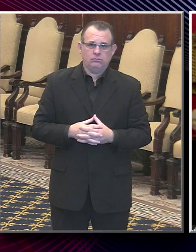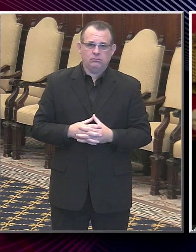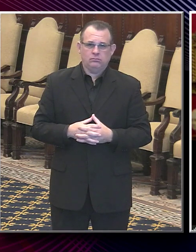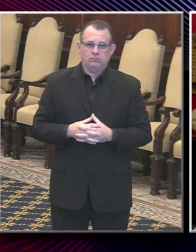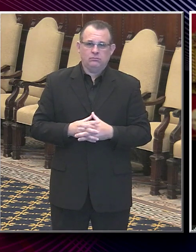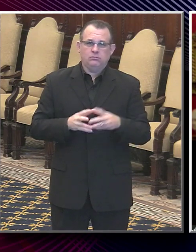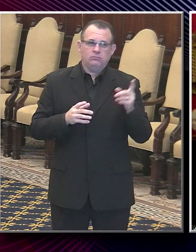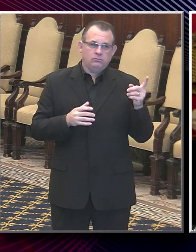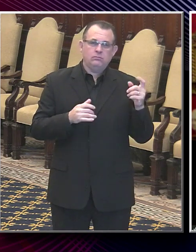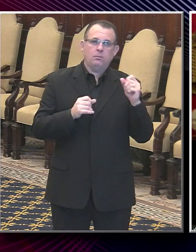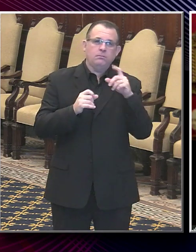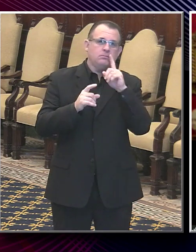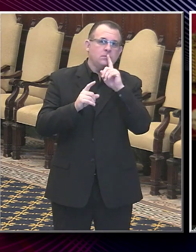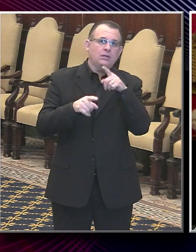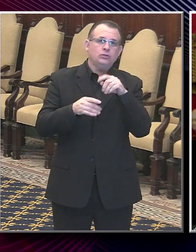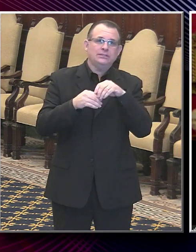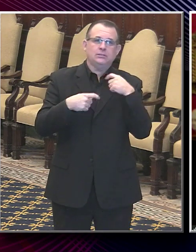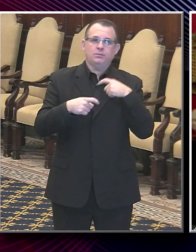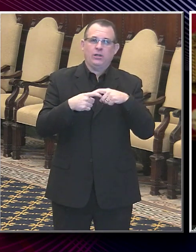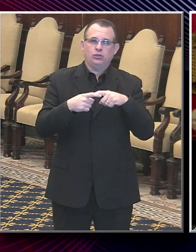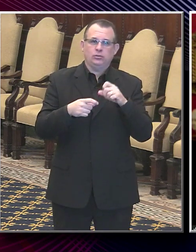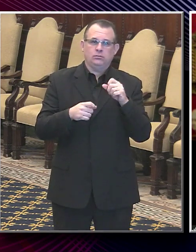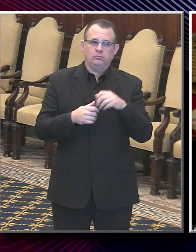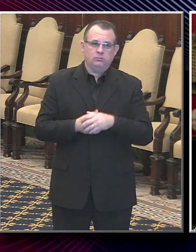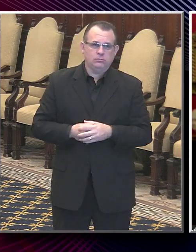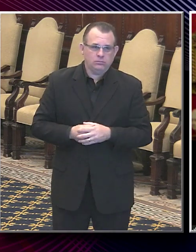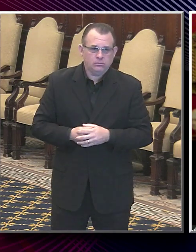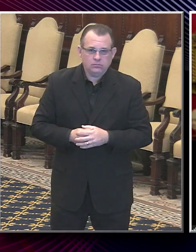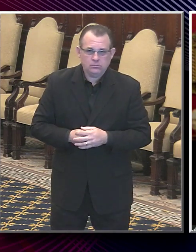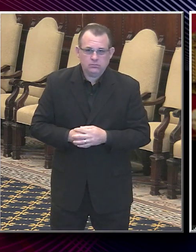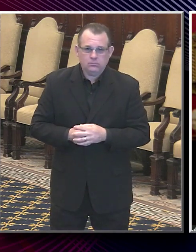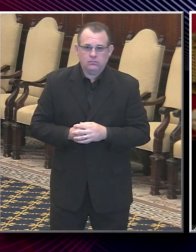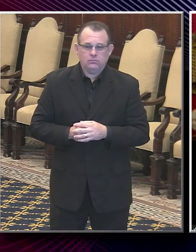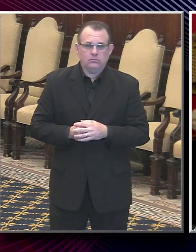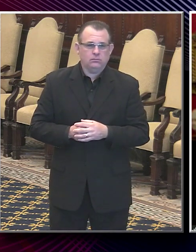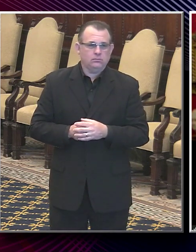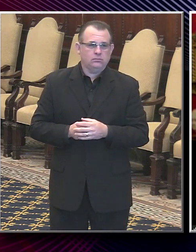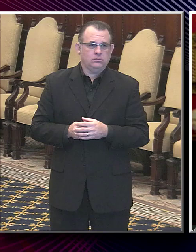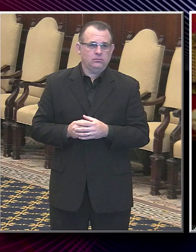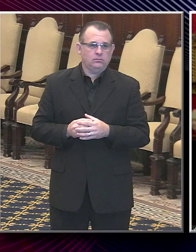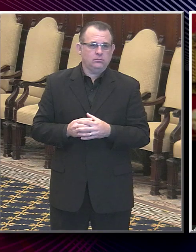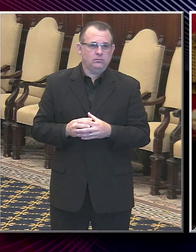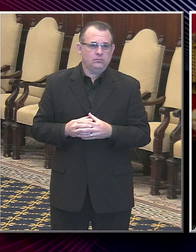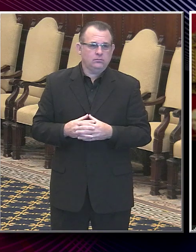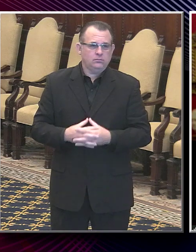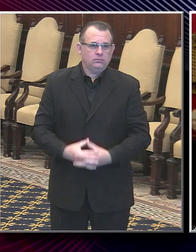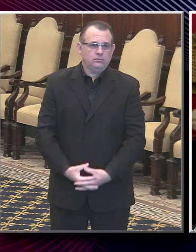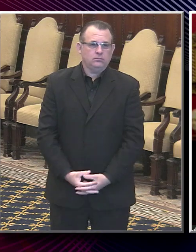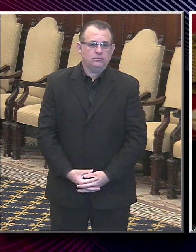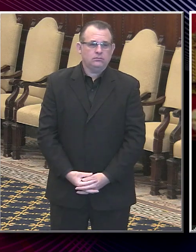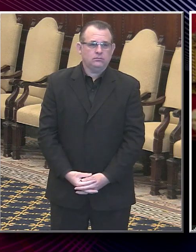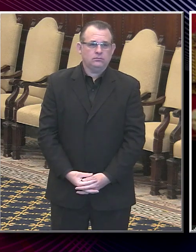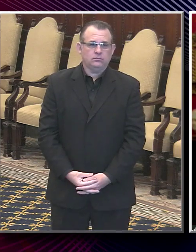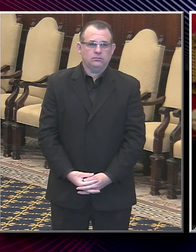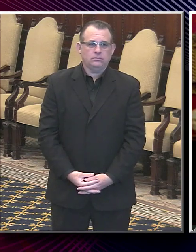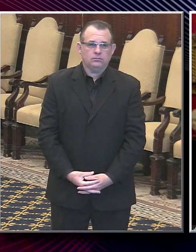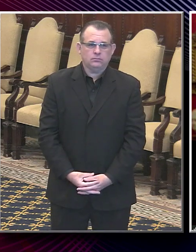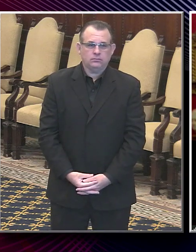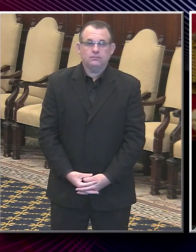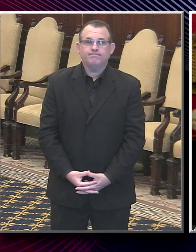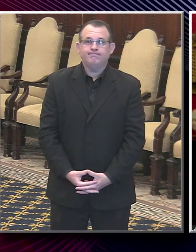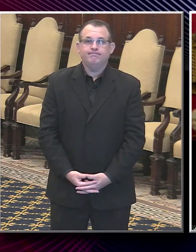30 personas han sido reubicadas en albergues o en residencias temporales. Todas ellas han sido sometidas a la prueba